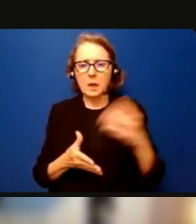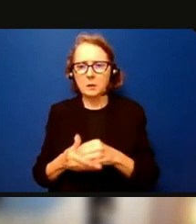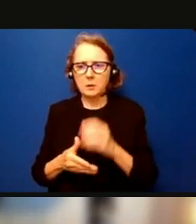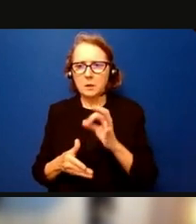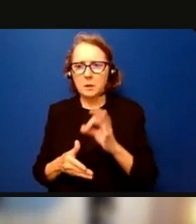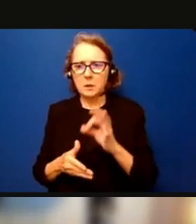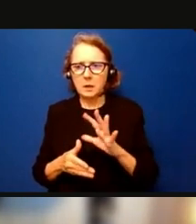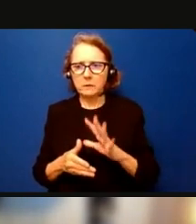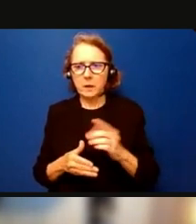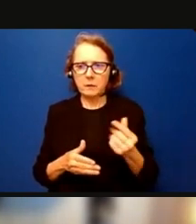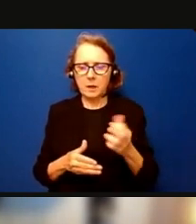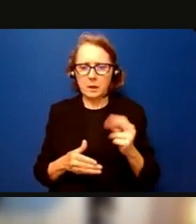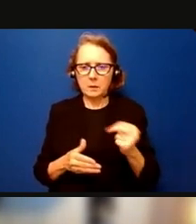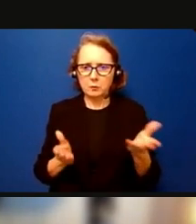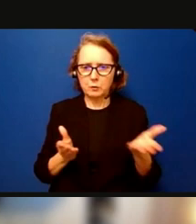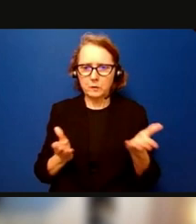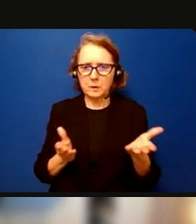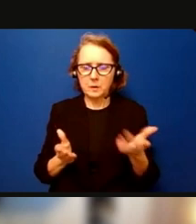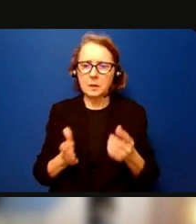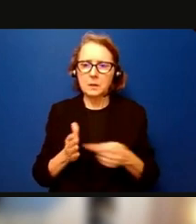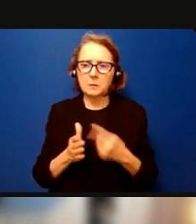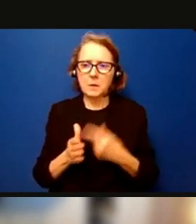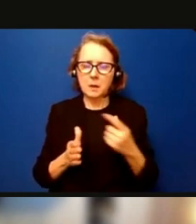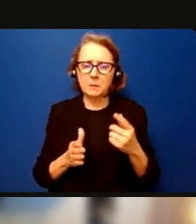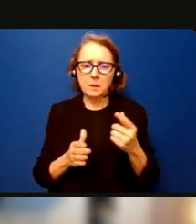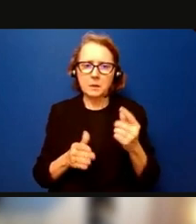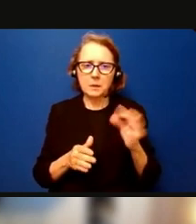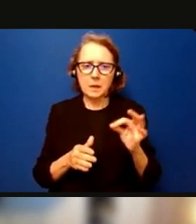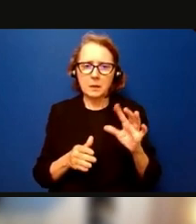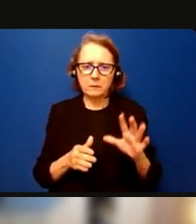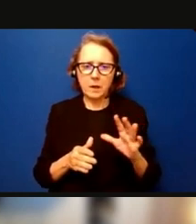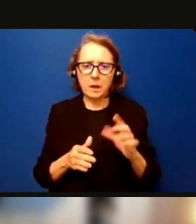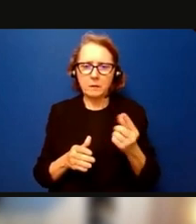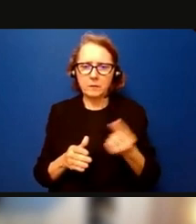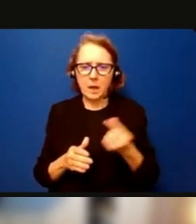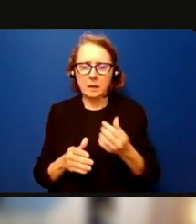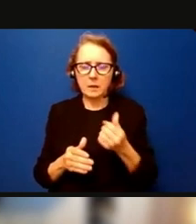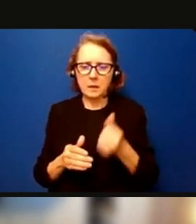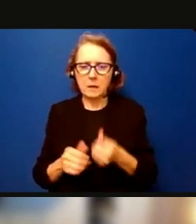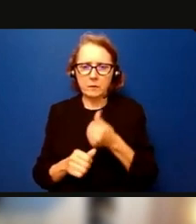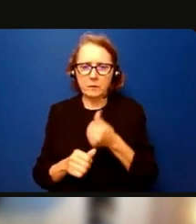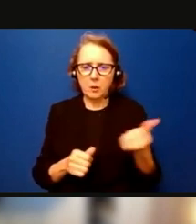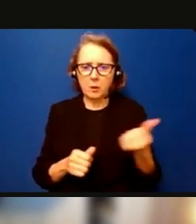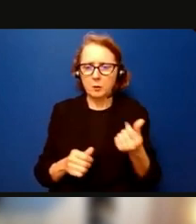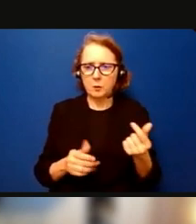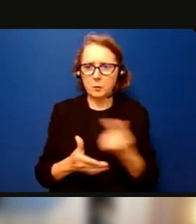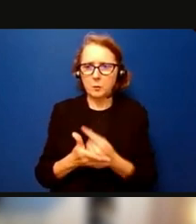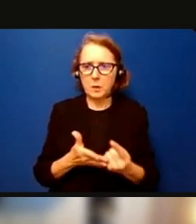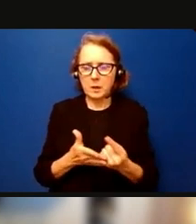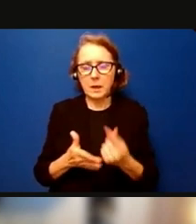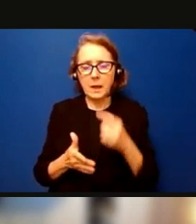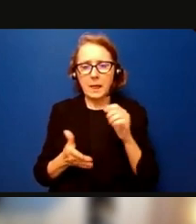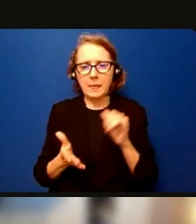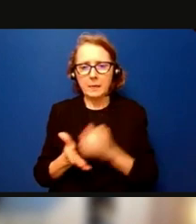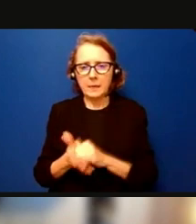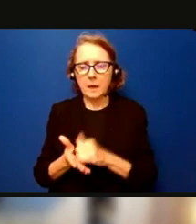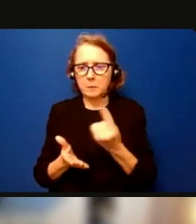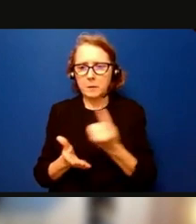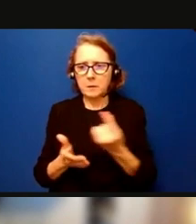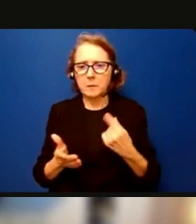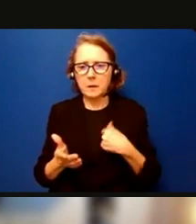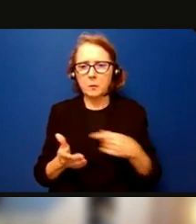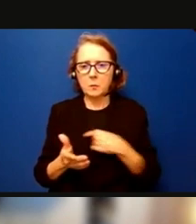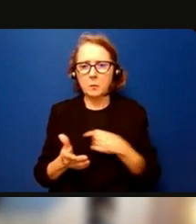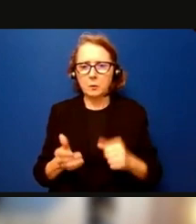service. And sometimes it's a 95-gallon every other week as well. So there's, I think that would certainly be something that would be